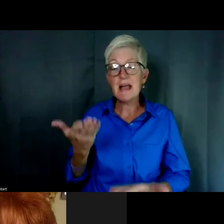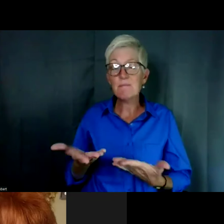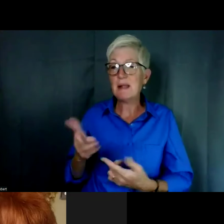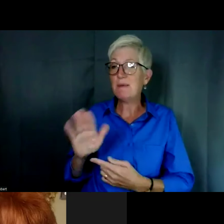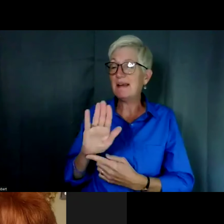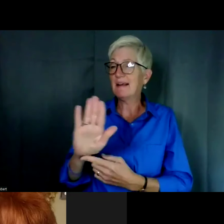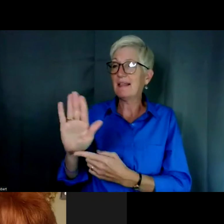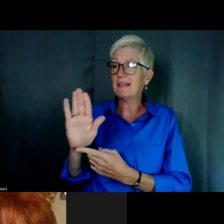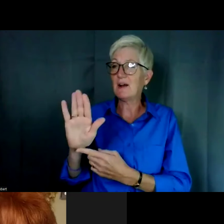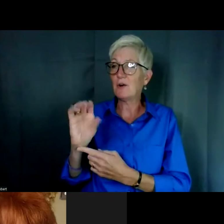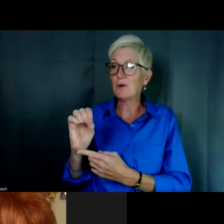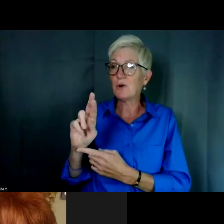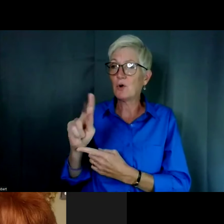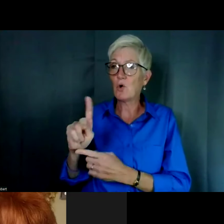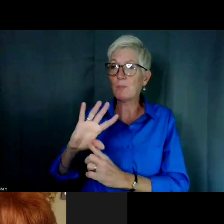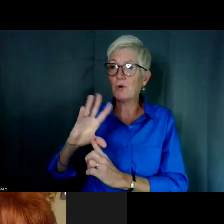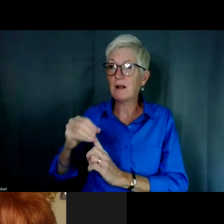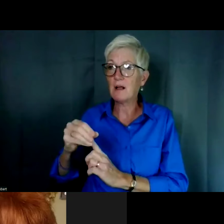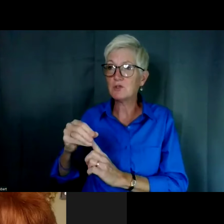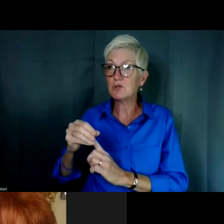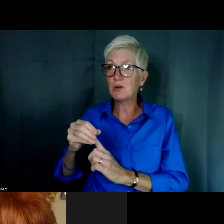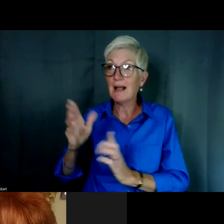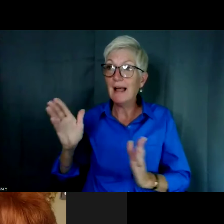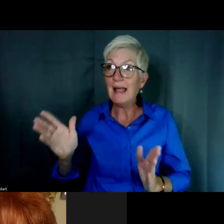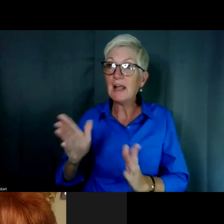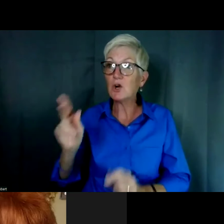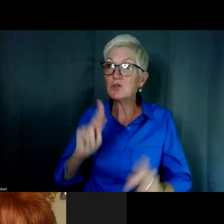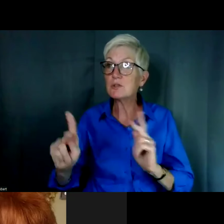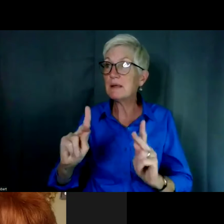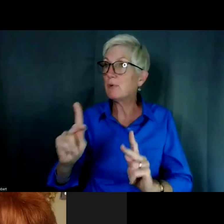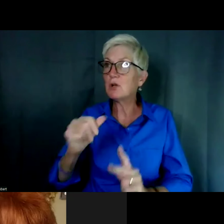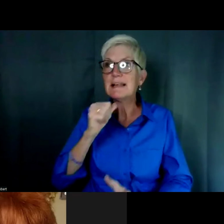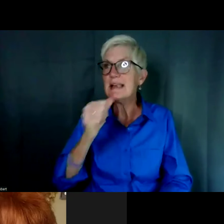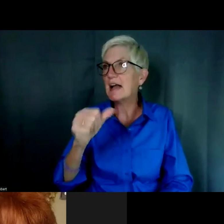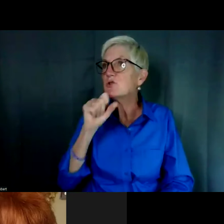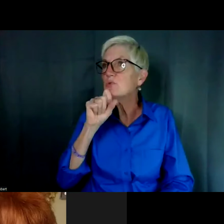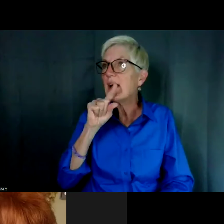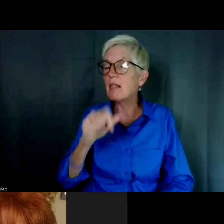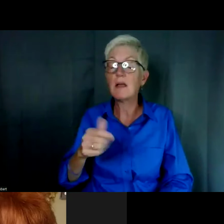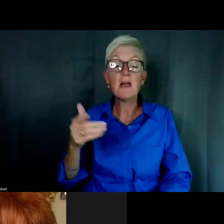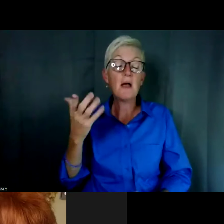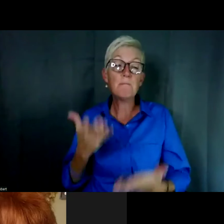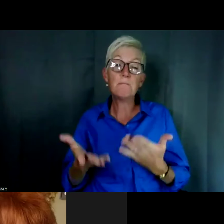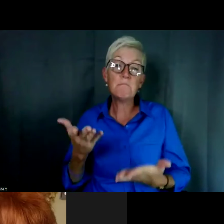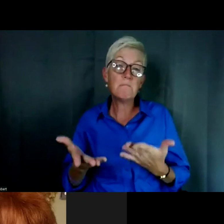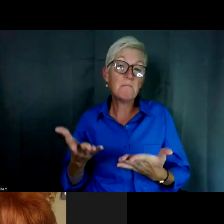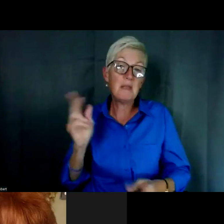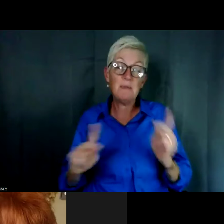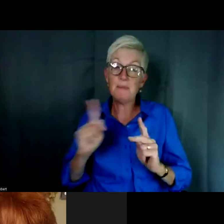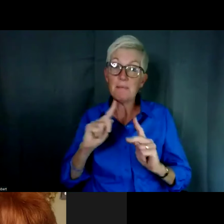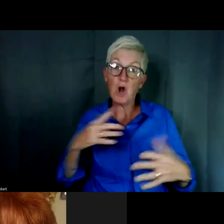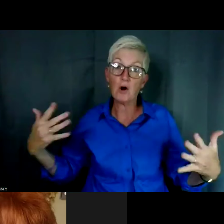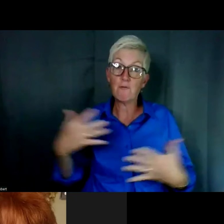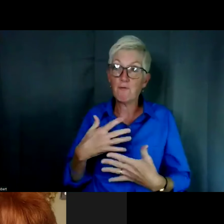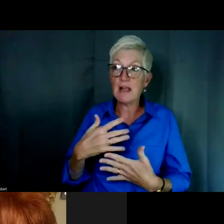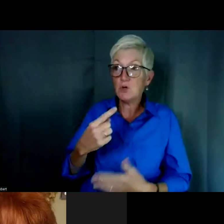not encouraging people to disclose. Maybe people are afraid to do so, of fearing that their